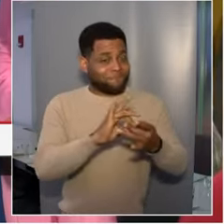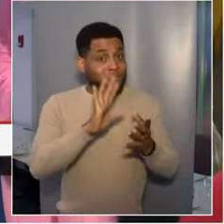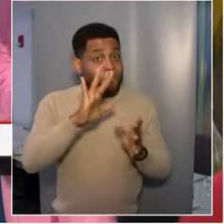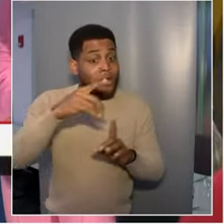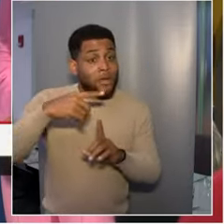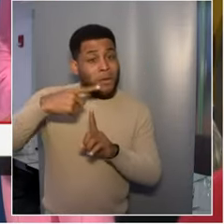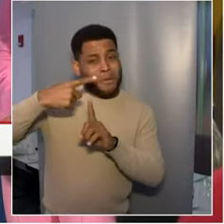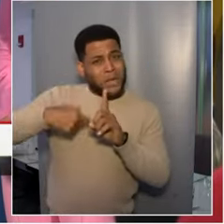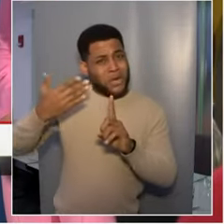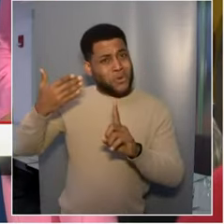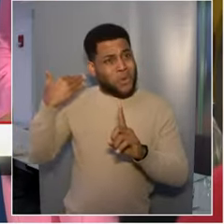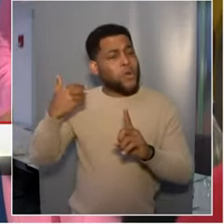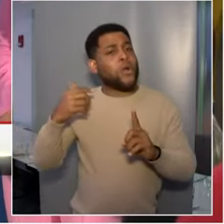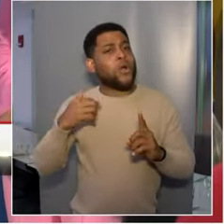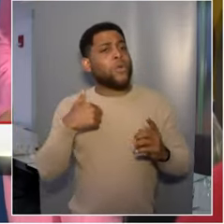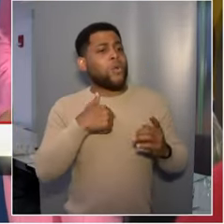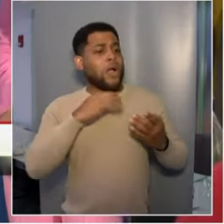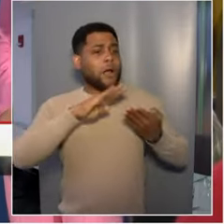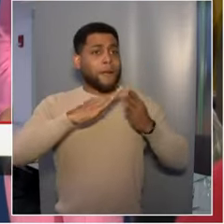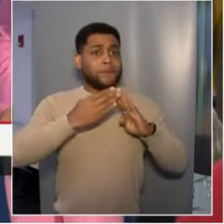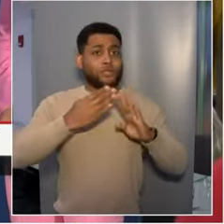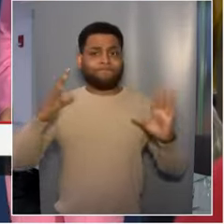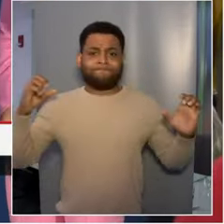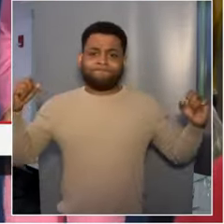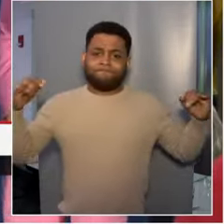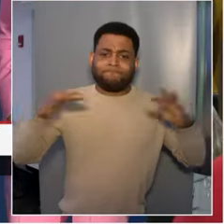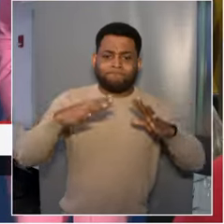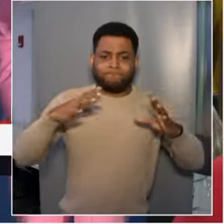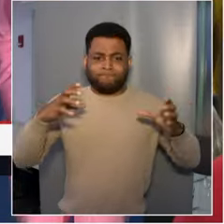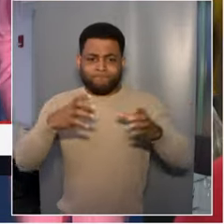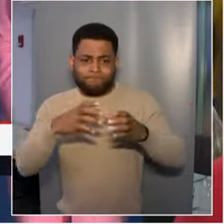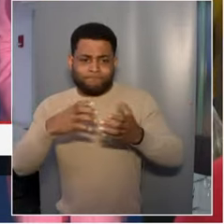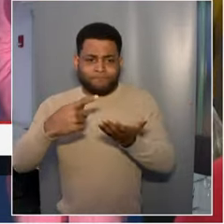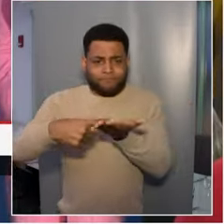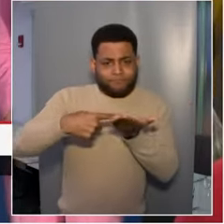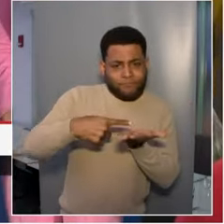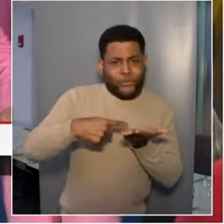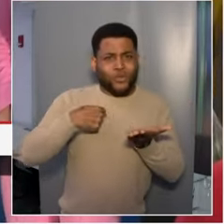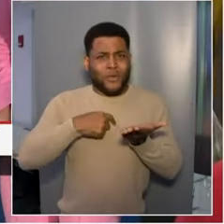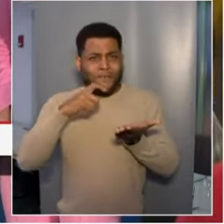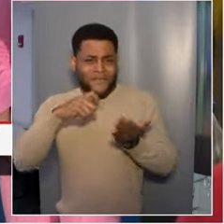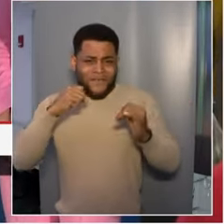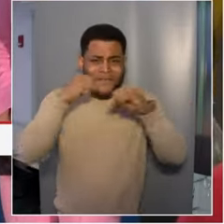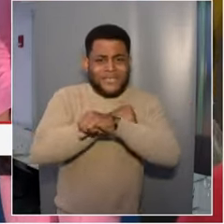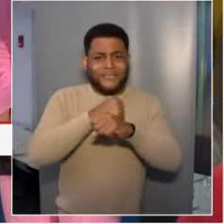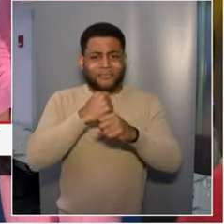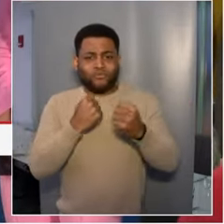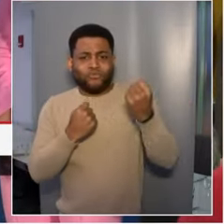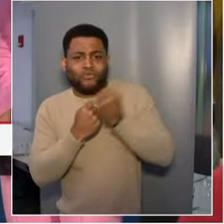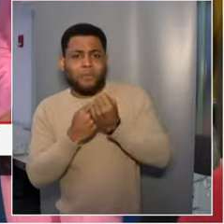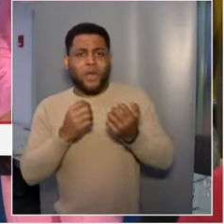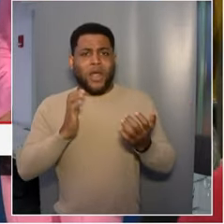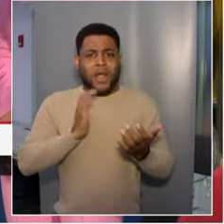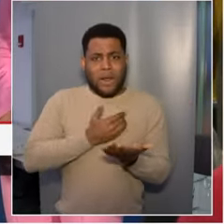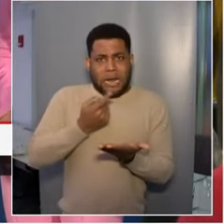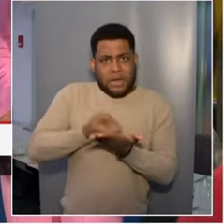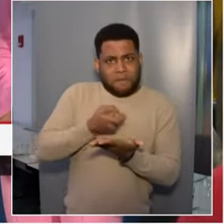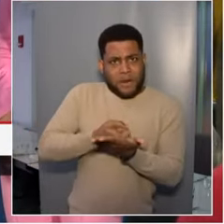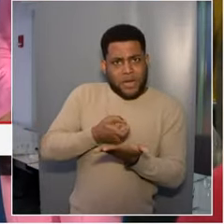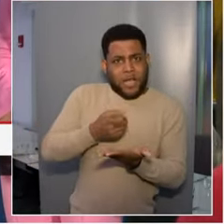city and we said we're going to fight for our teams. We put together what we thought was the best